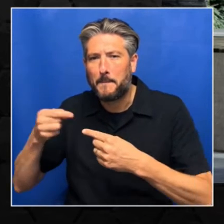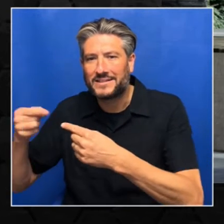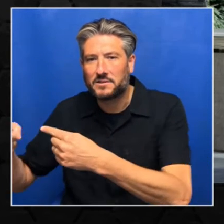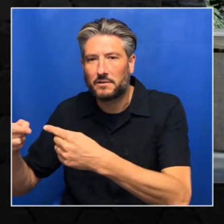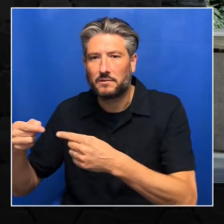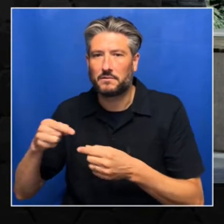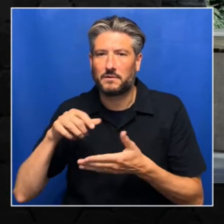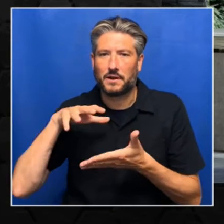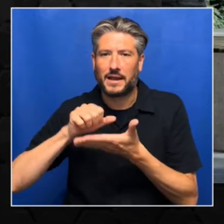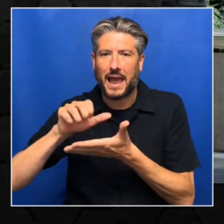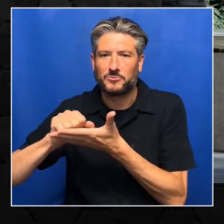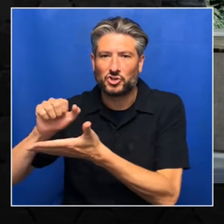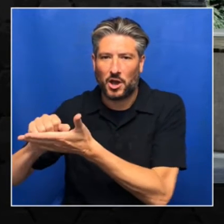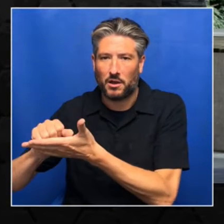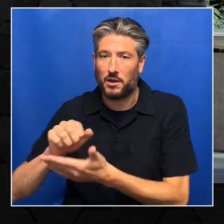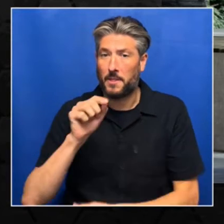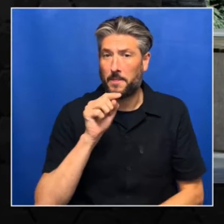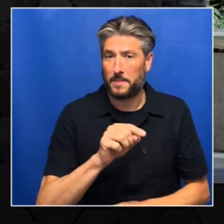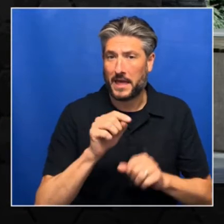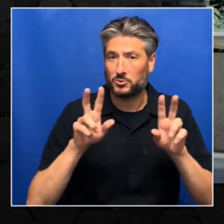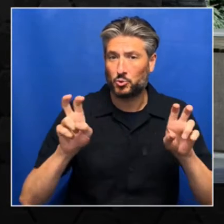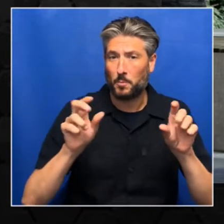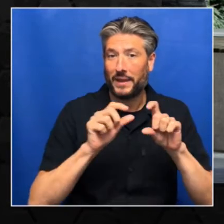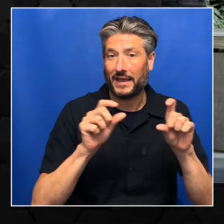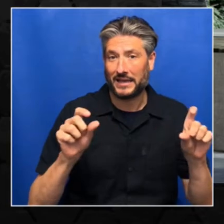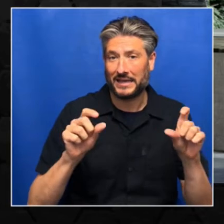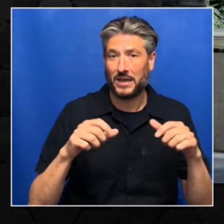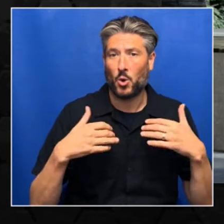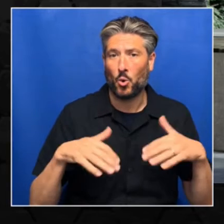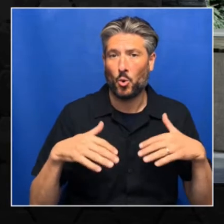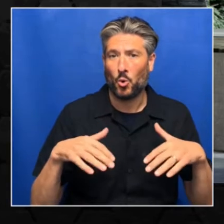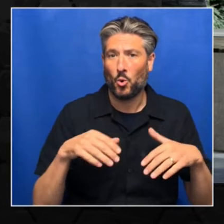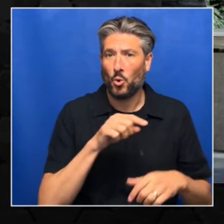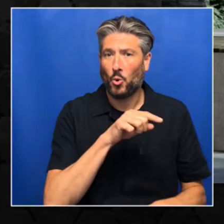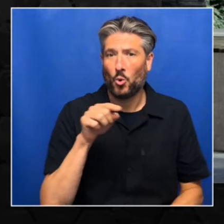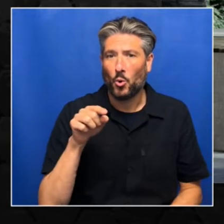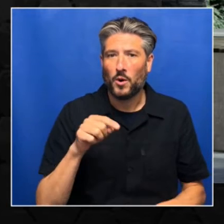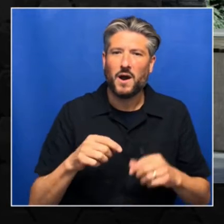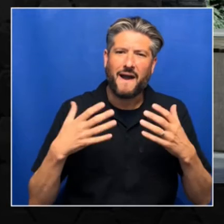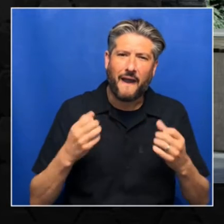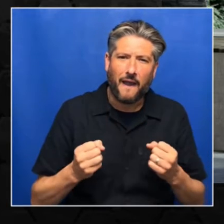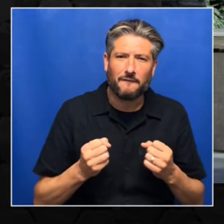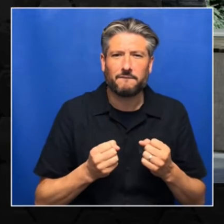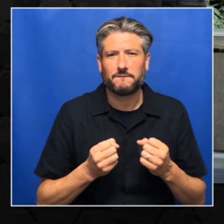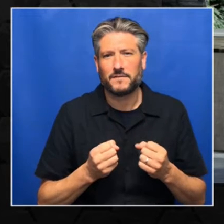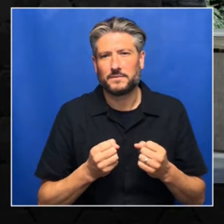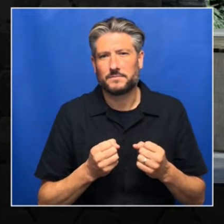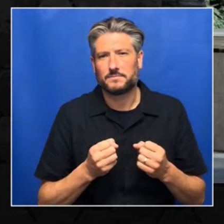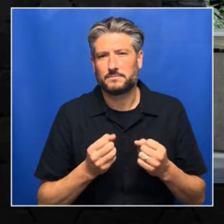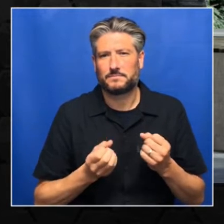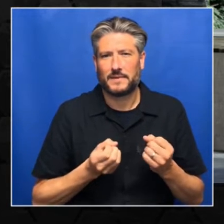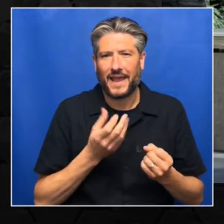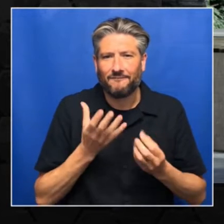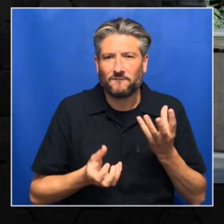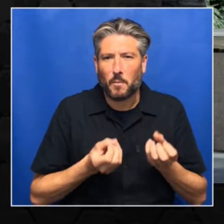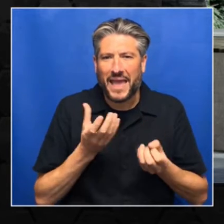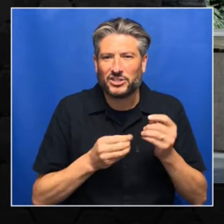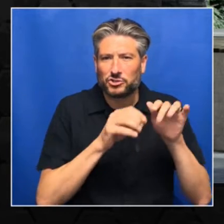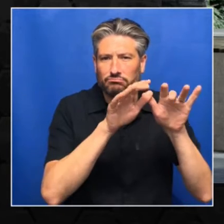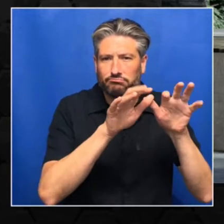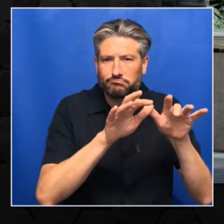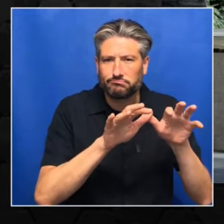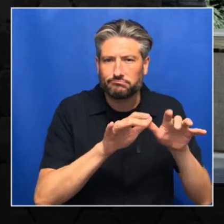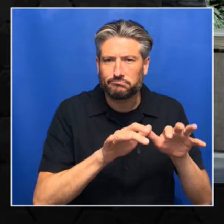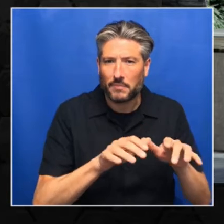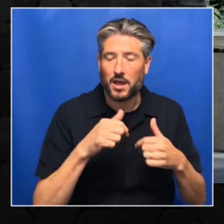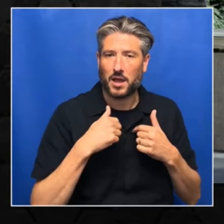were introduced. They were spoken about. The math background was given about it. There's pictorial representations. And then there's